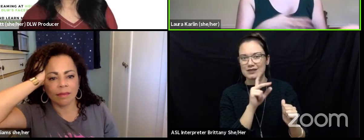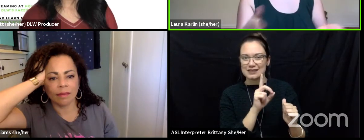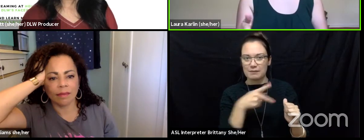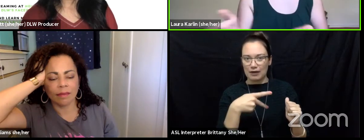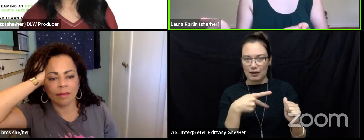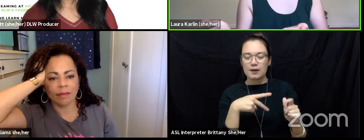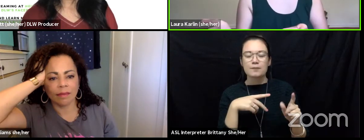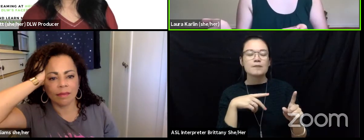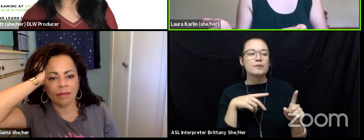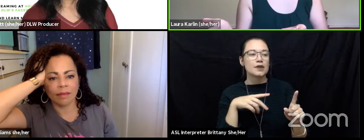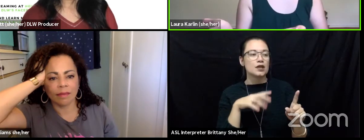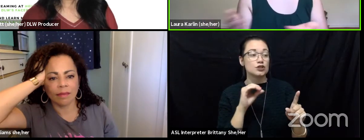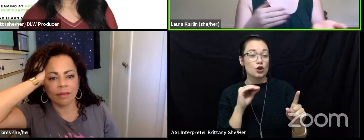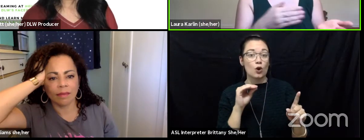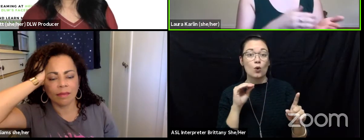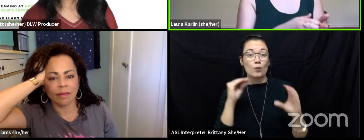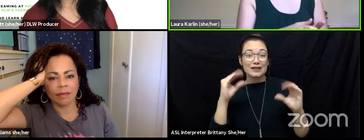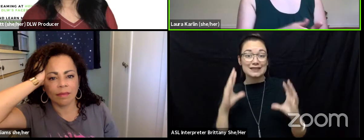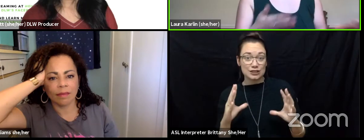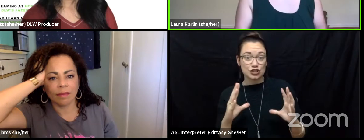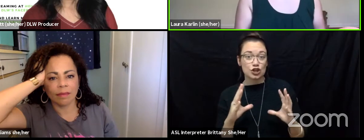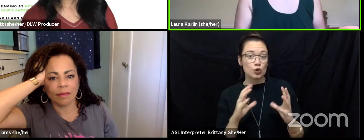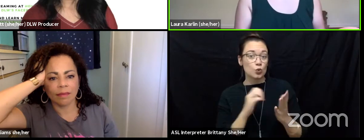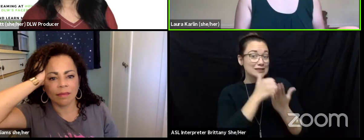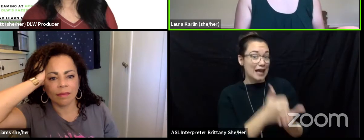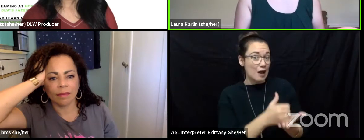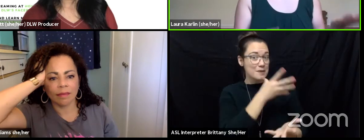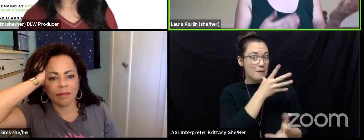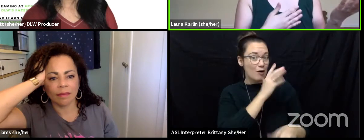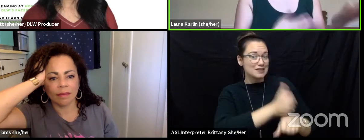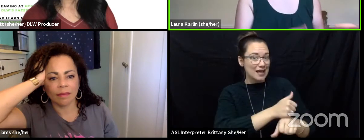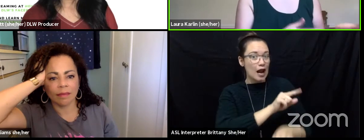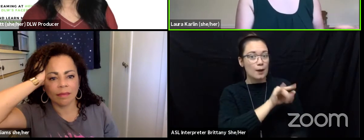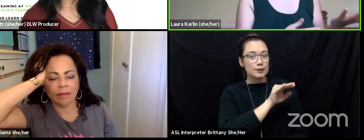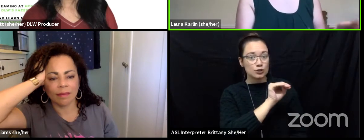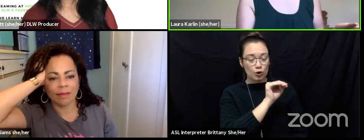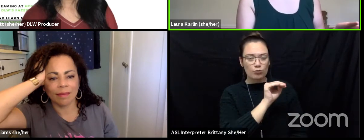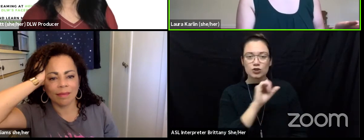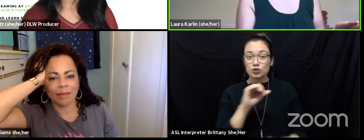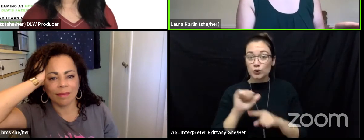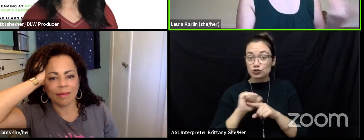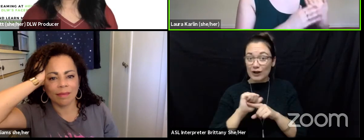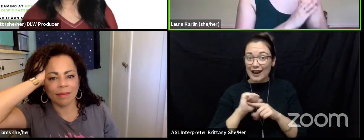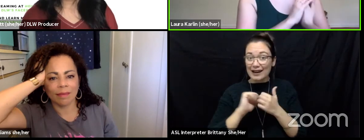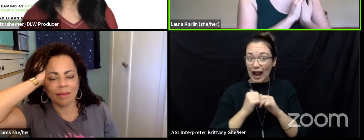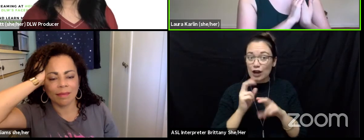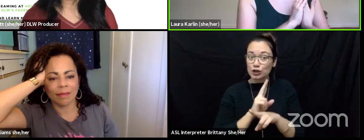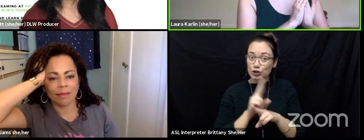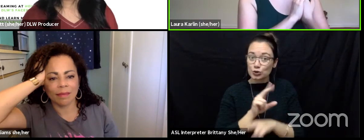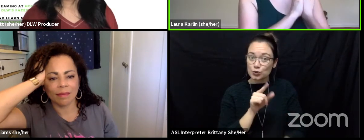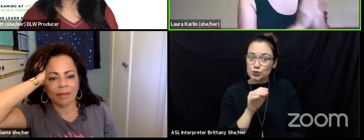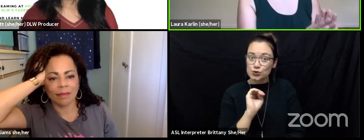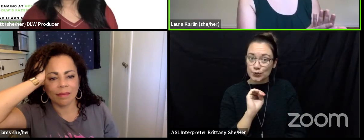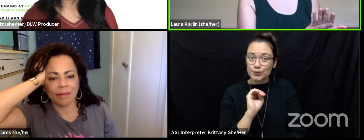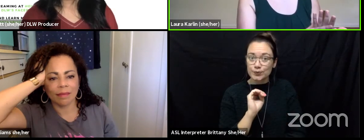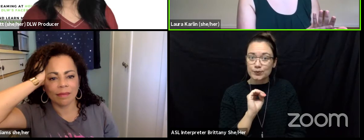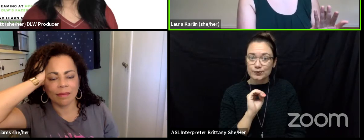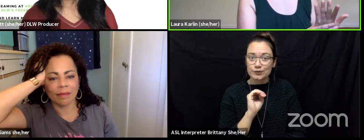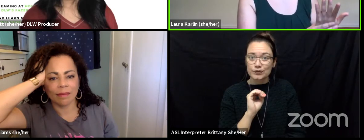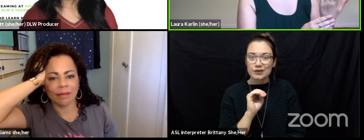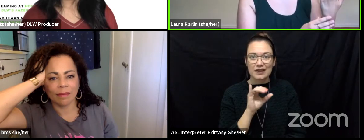mom up for Zoom. And we train people on how to use Zoom. And so that's like a part